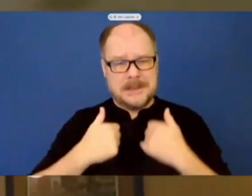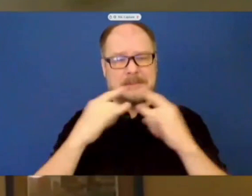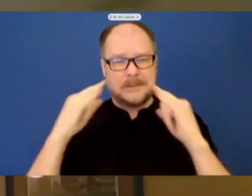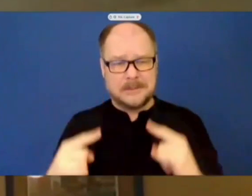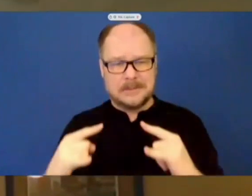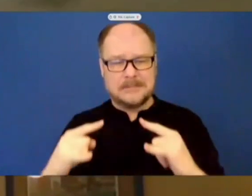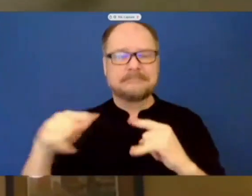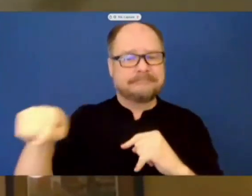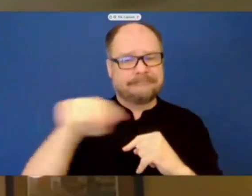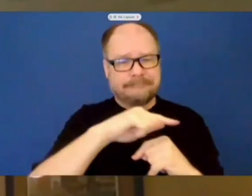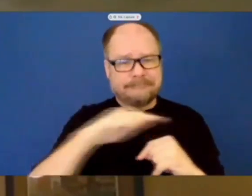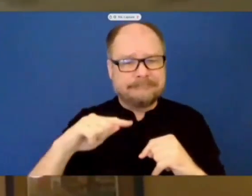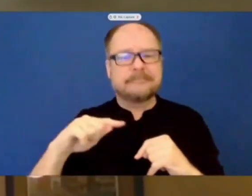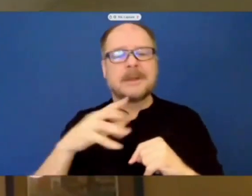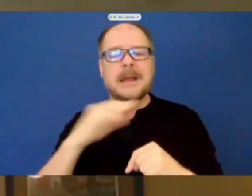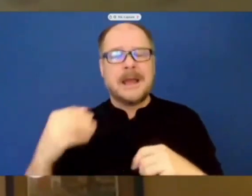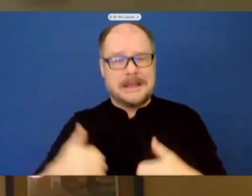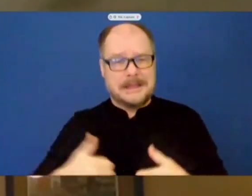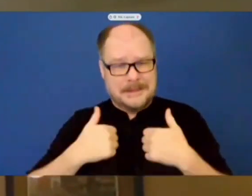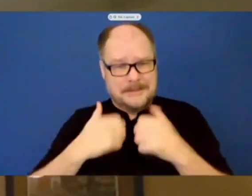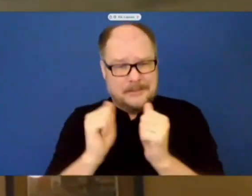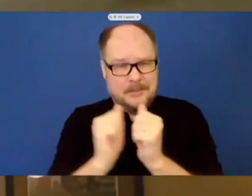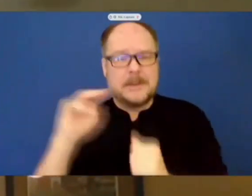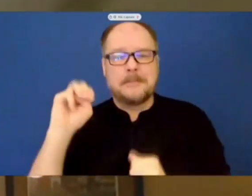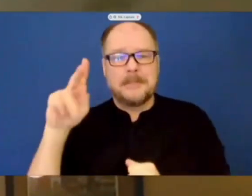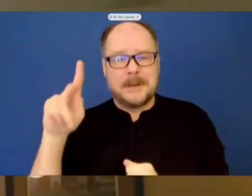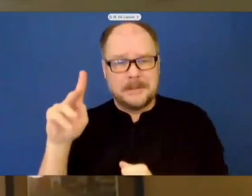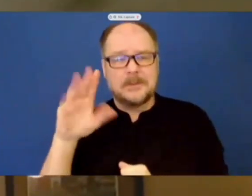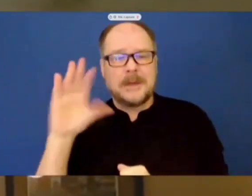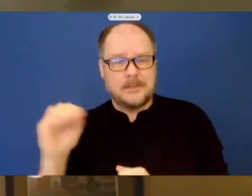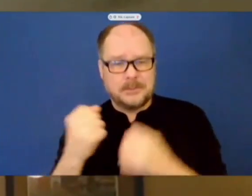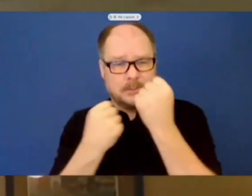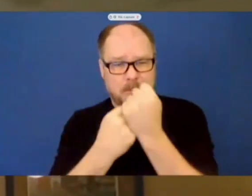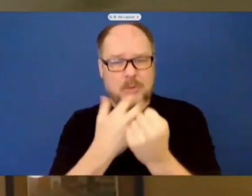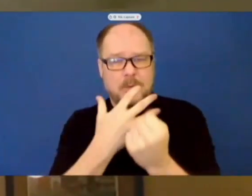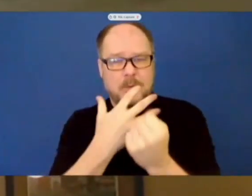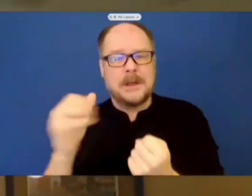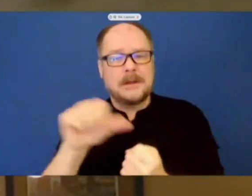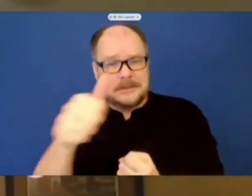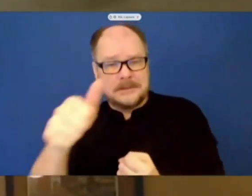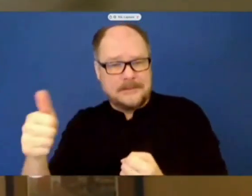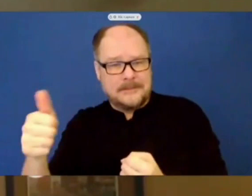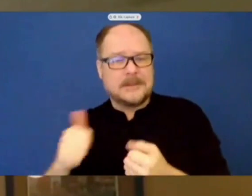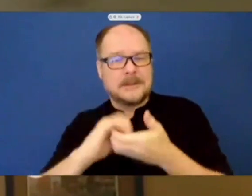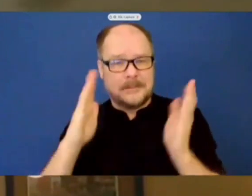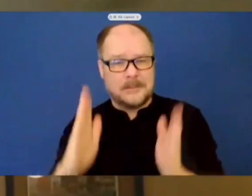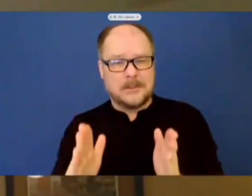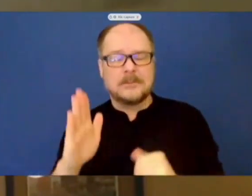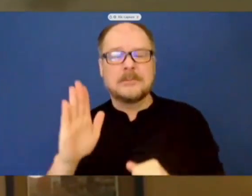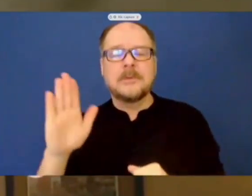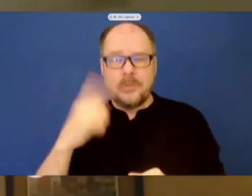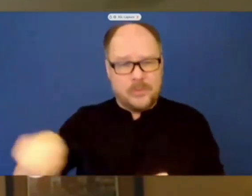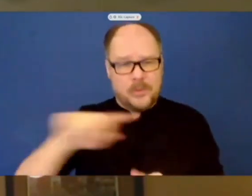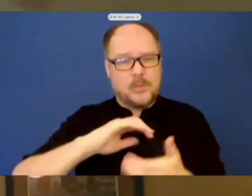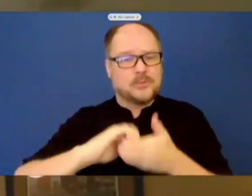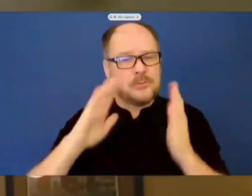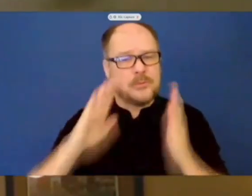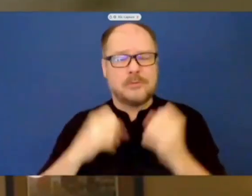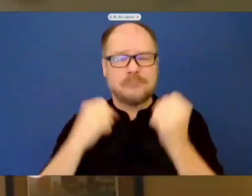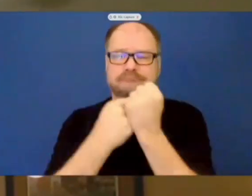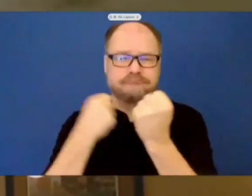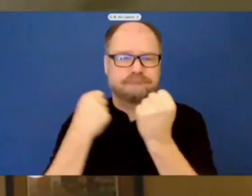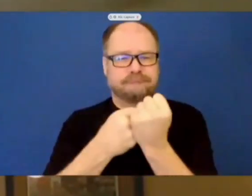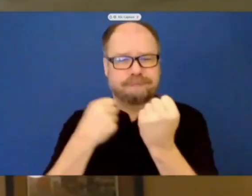Mecklenburg County and support of many other community partners. And we want to thank them for their unwavering commitment to the folks that have been living in